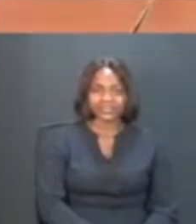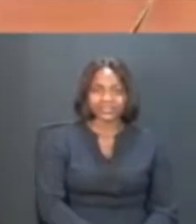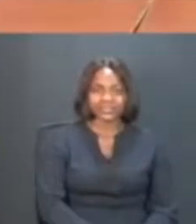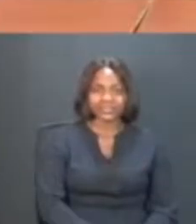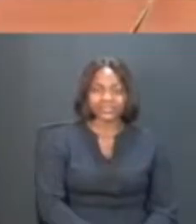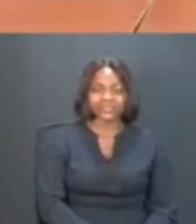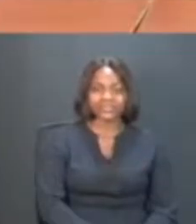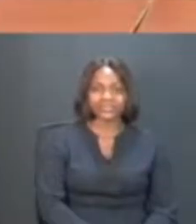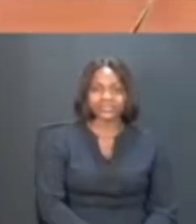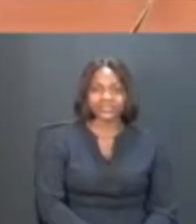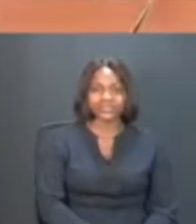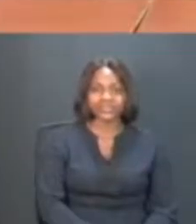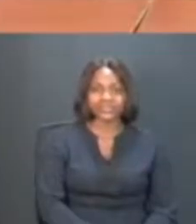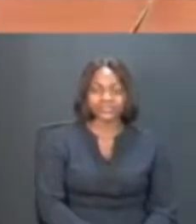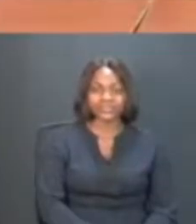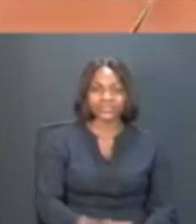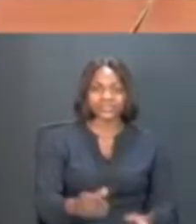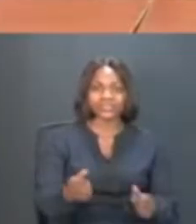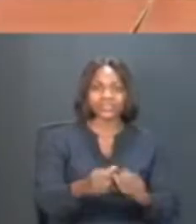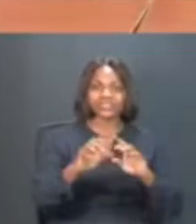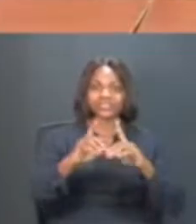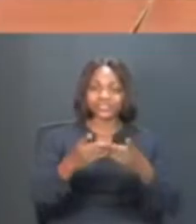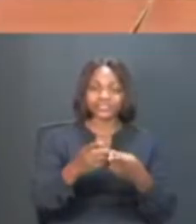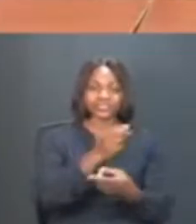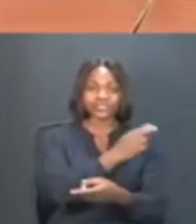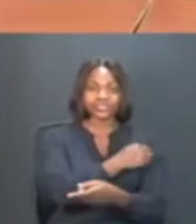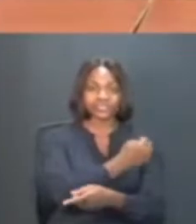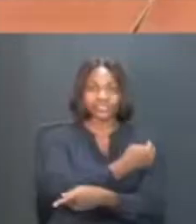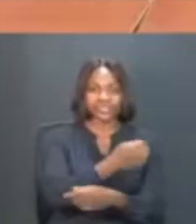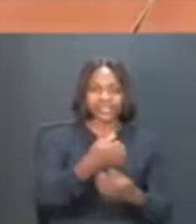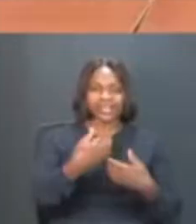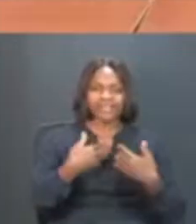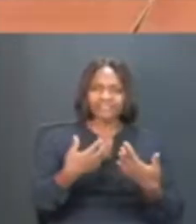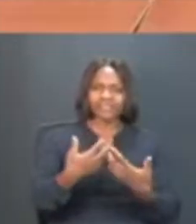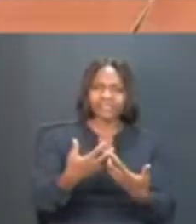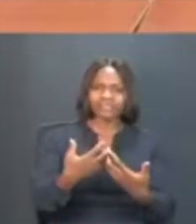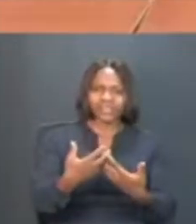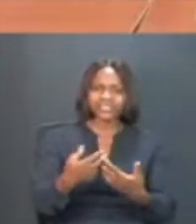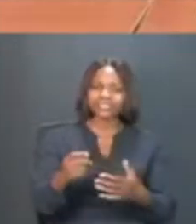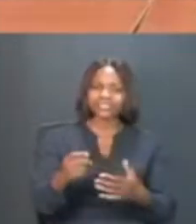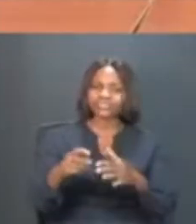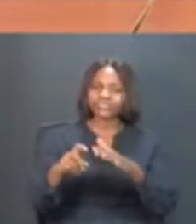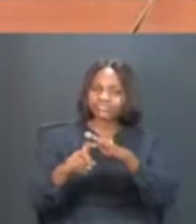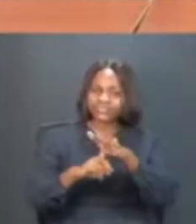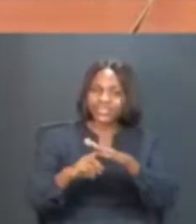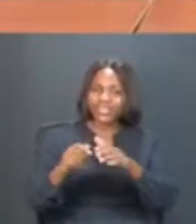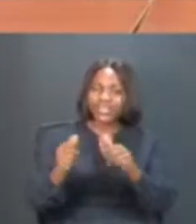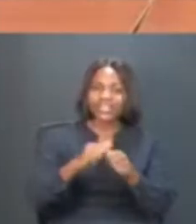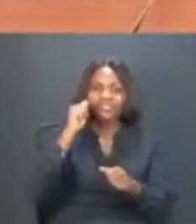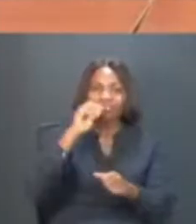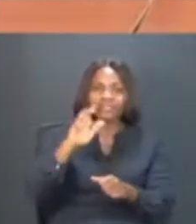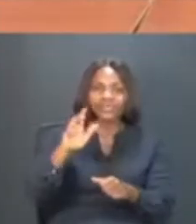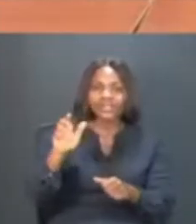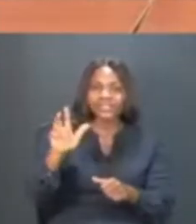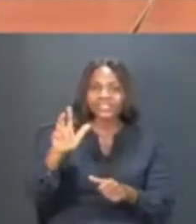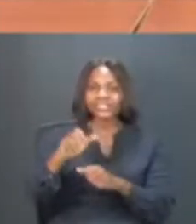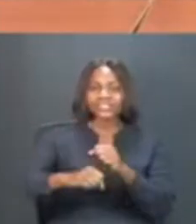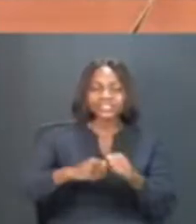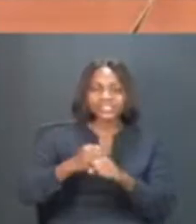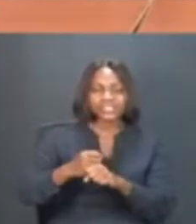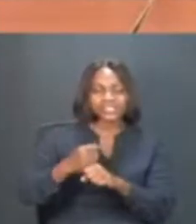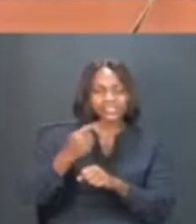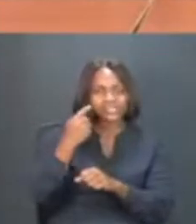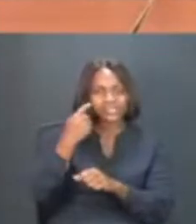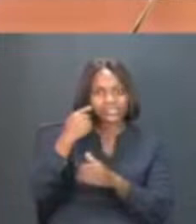And also every district hospital can be given a mammography to make sure we scan all our women every 3 years to see whether they are developing something